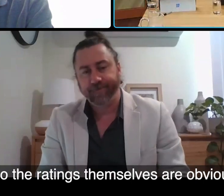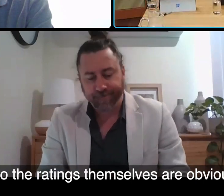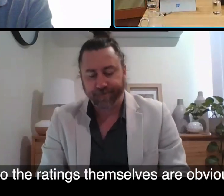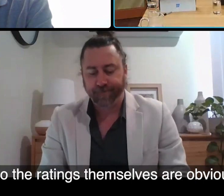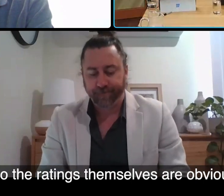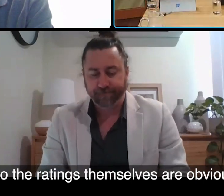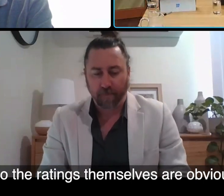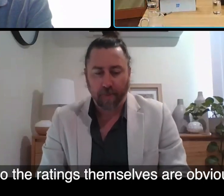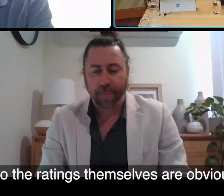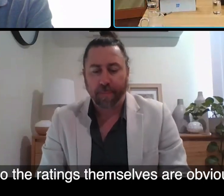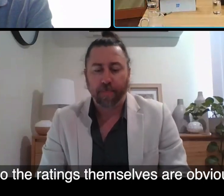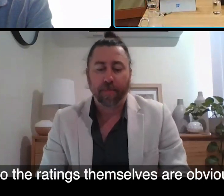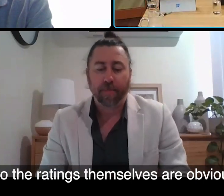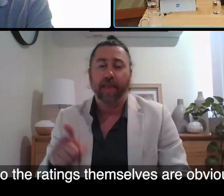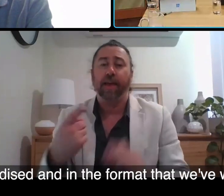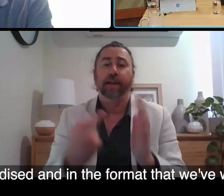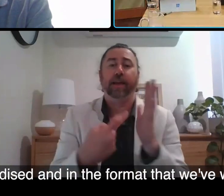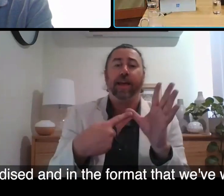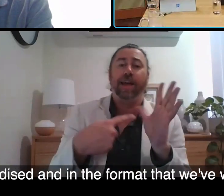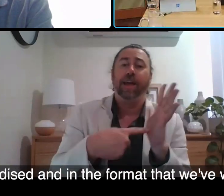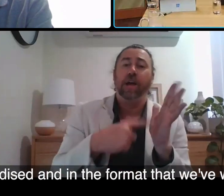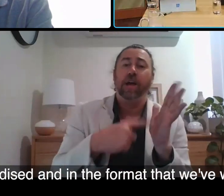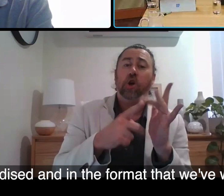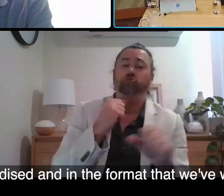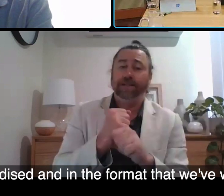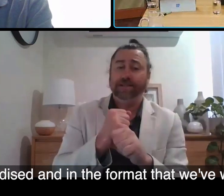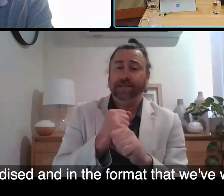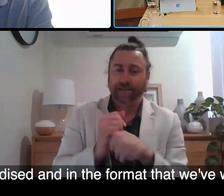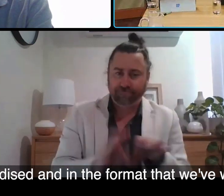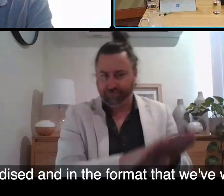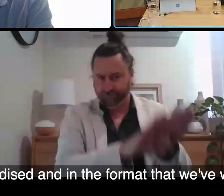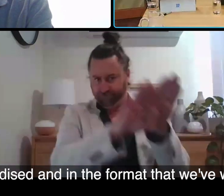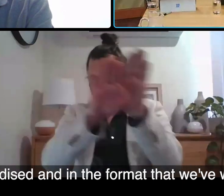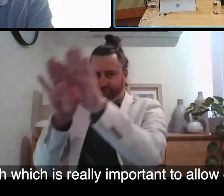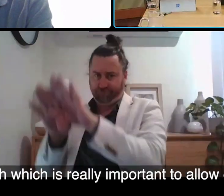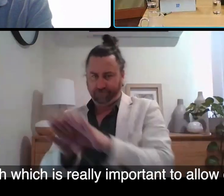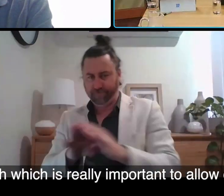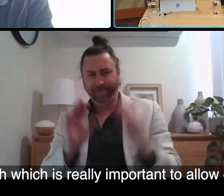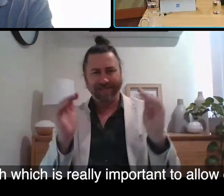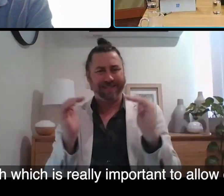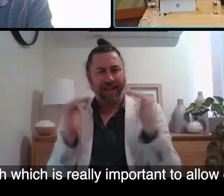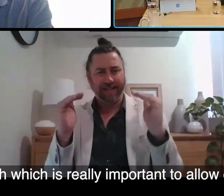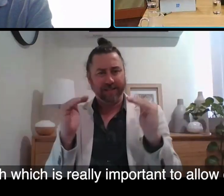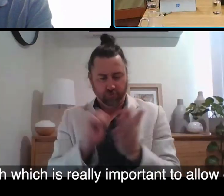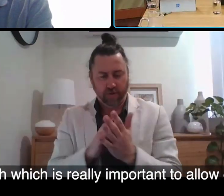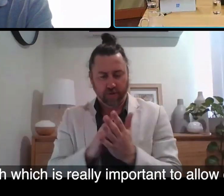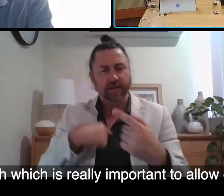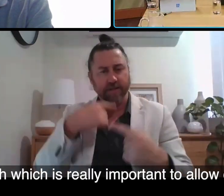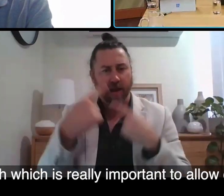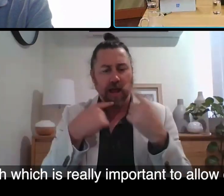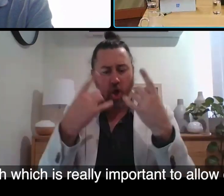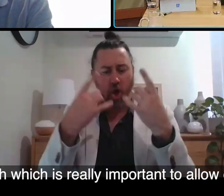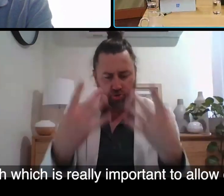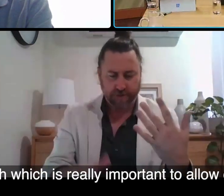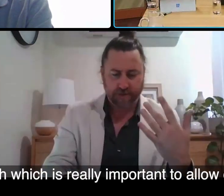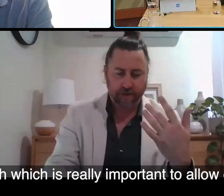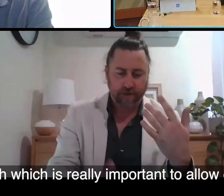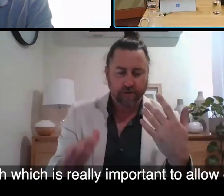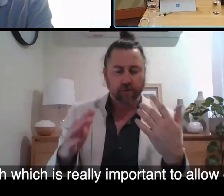the ratings themselves are obviously all standardised and in the format that we've walked through, which is really important to